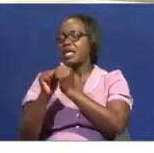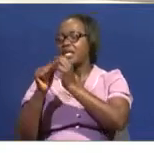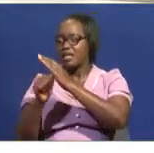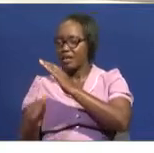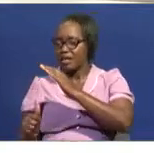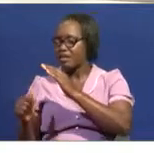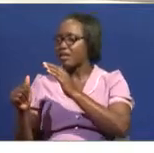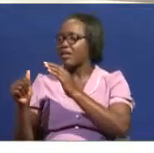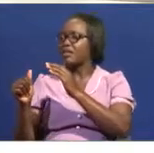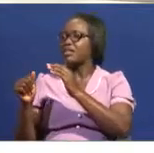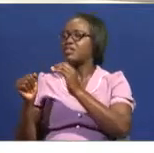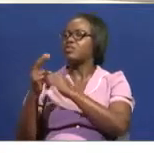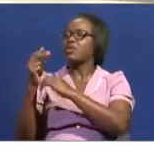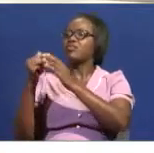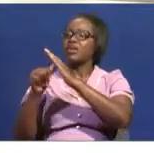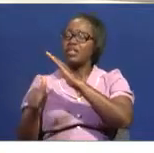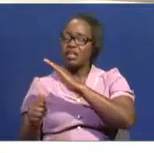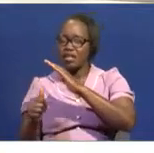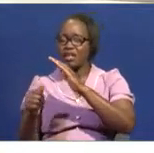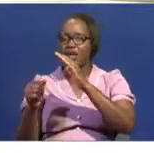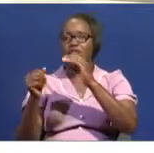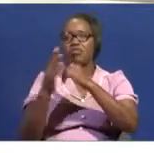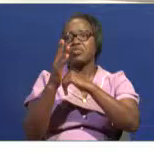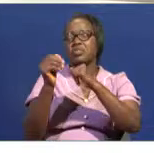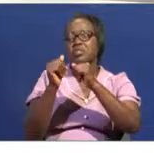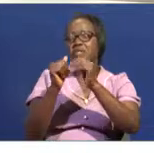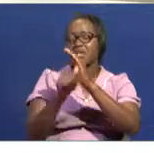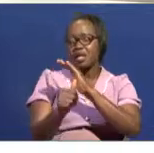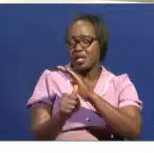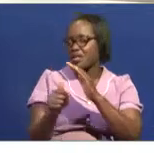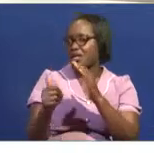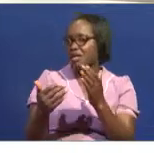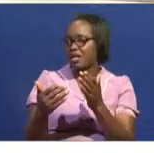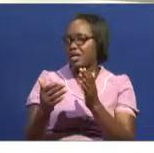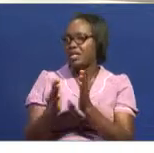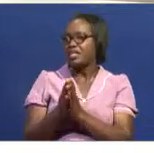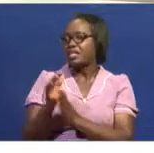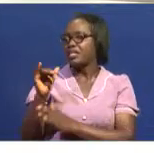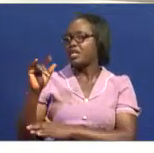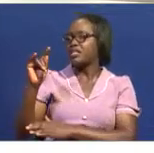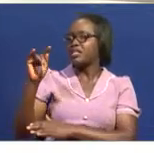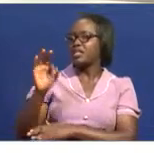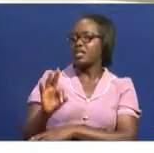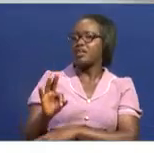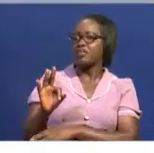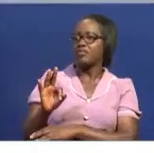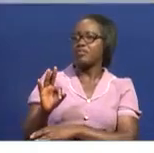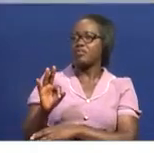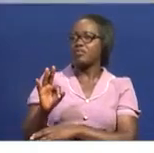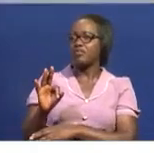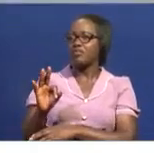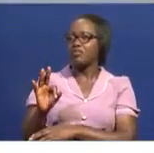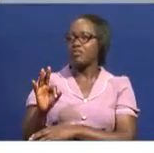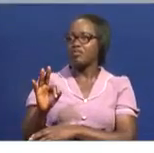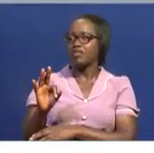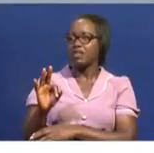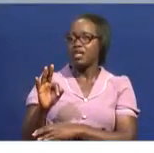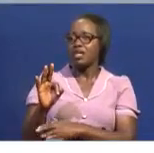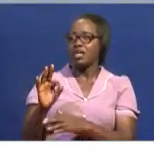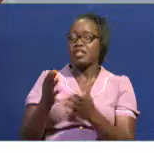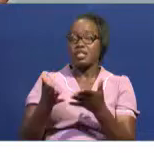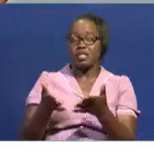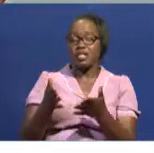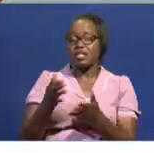under, the 12 and under, 14 and under. They now play the ITF. Then we also have the